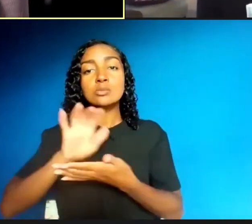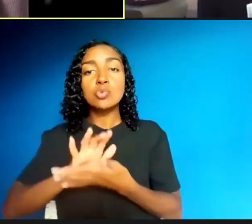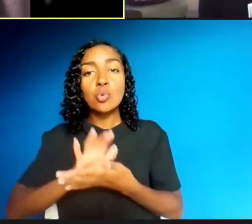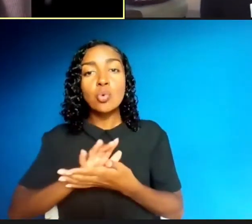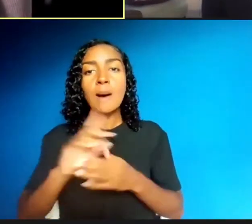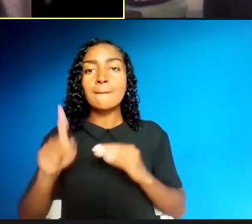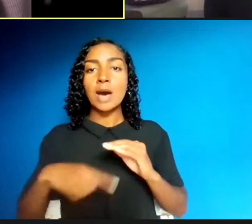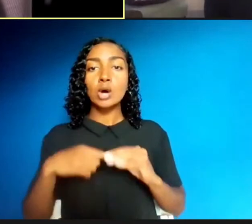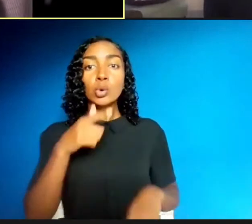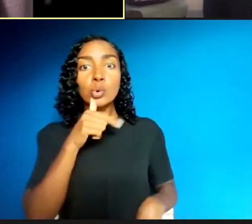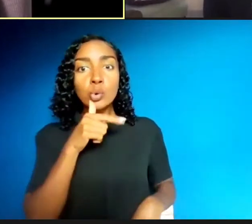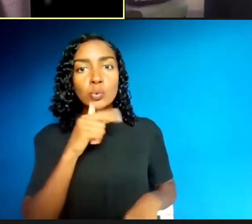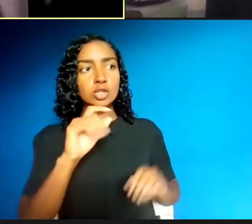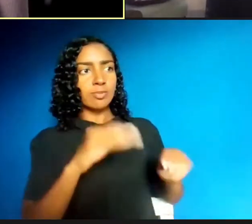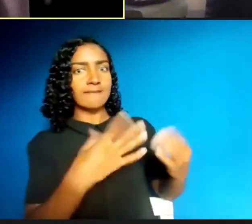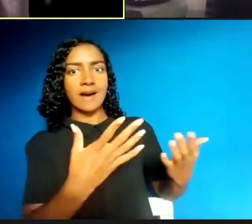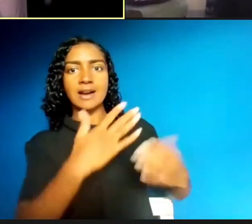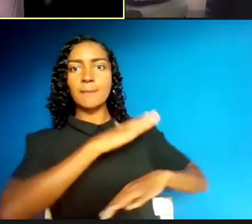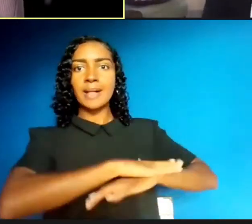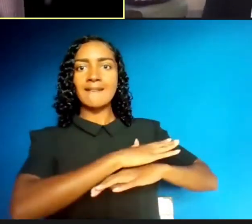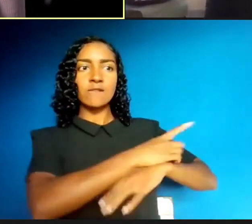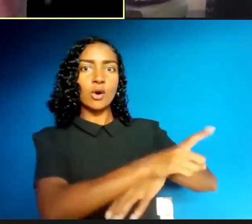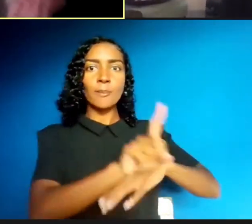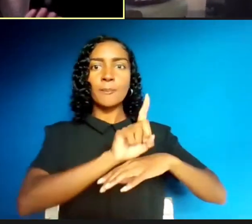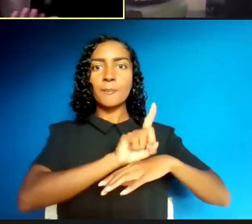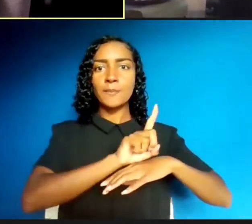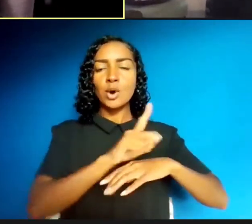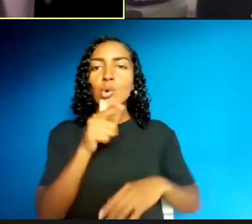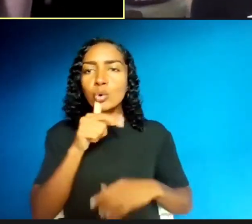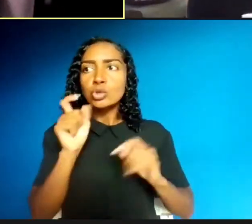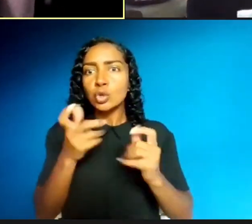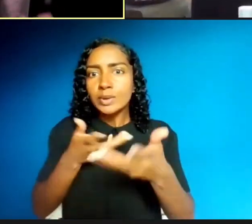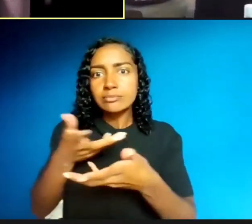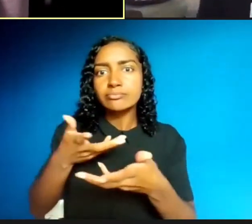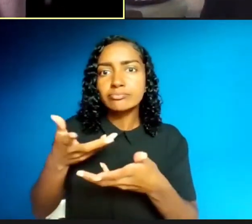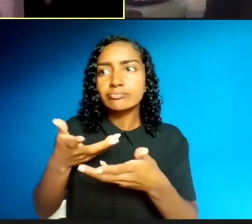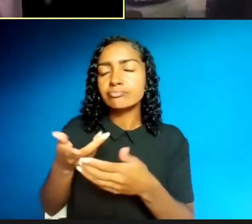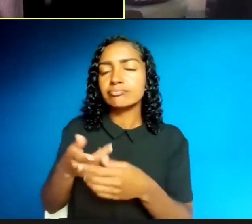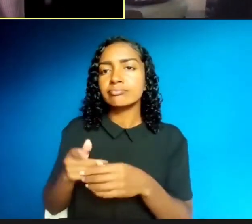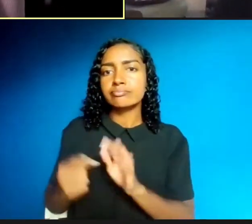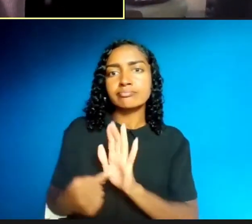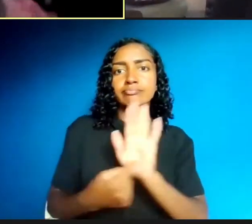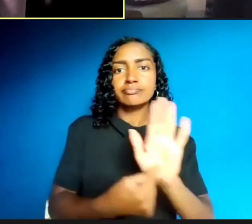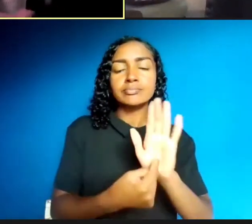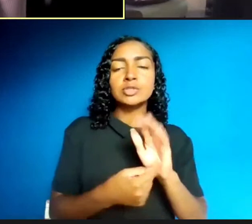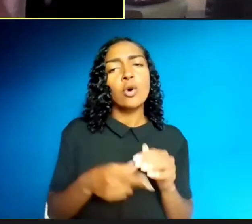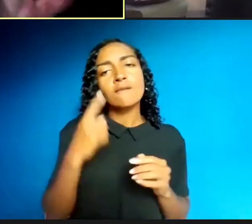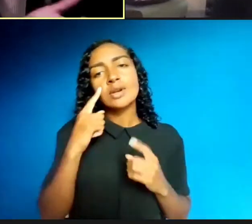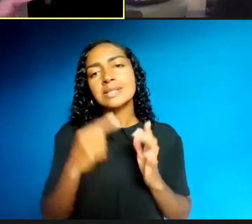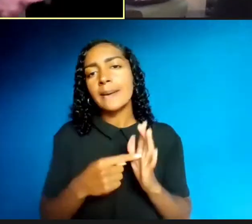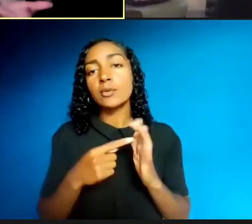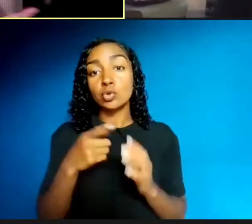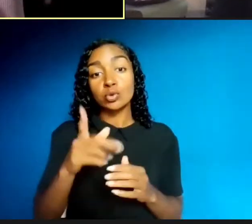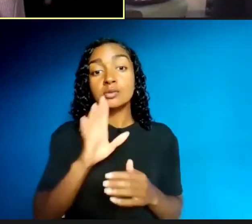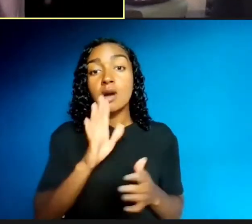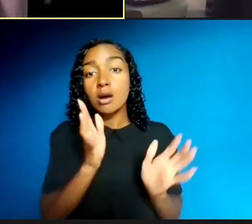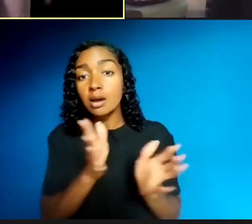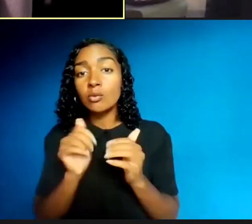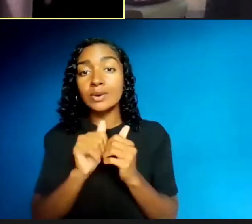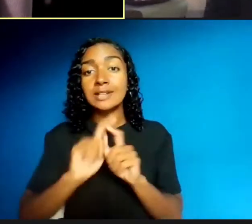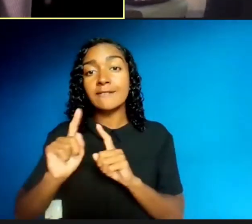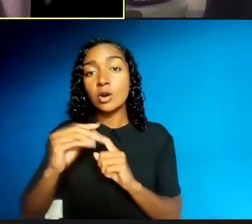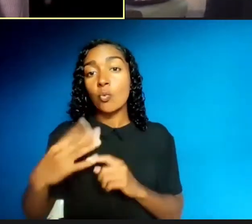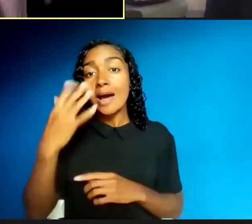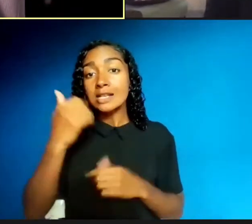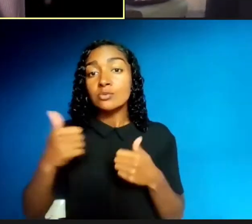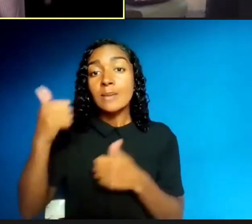giving a platform to, or who we should be like, you know, talking to. So when you're talking to, I guess, like, you know, white supremacists, or even like now like conspiracy theorists, if they're coming